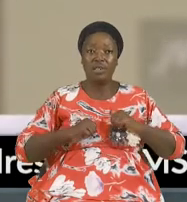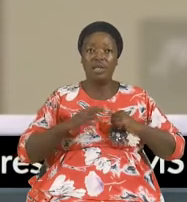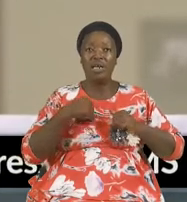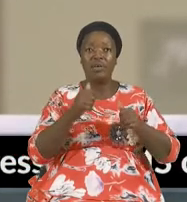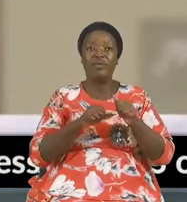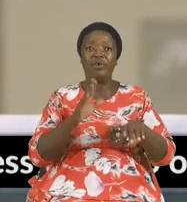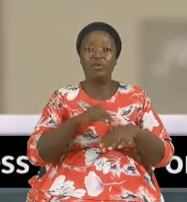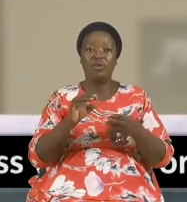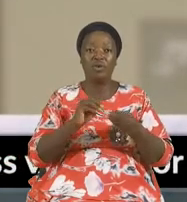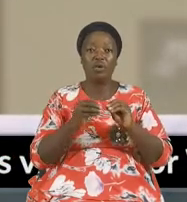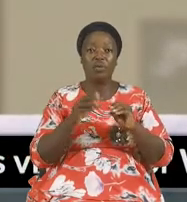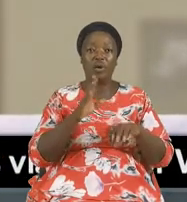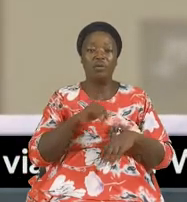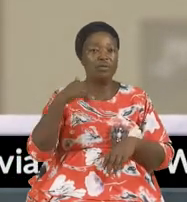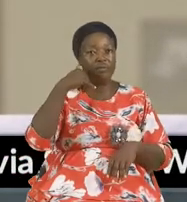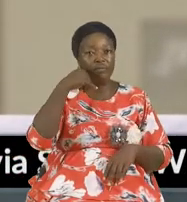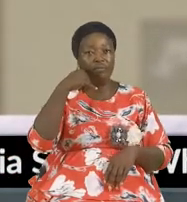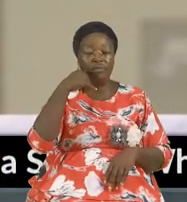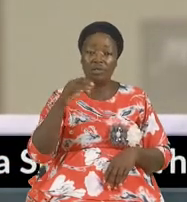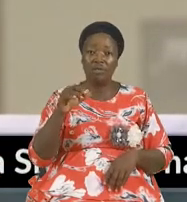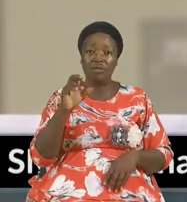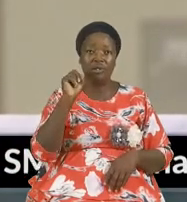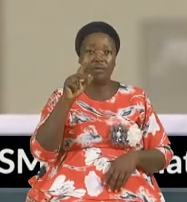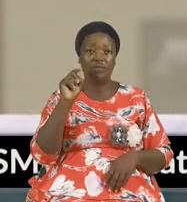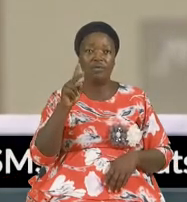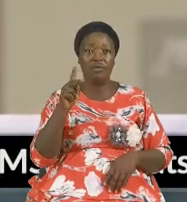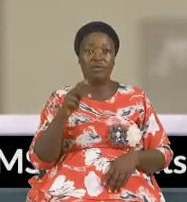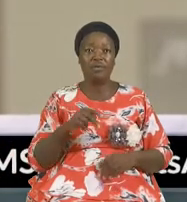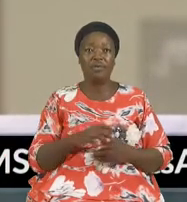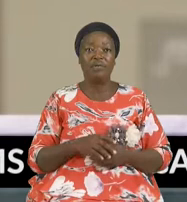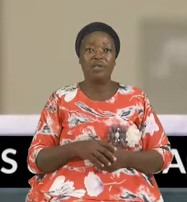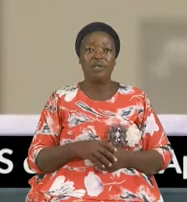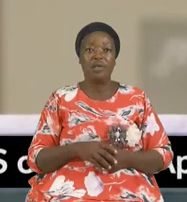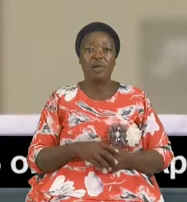please send your details to the number on your screen.